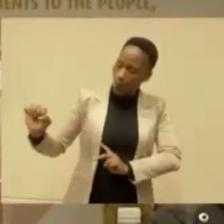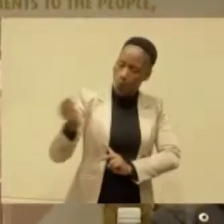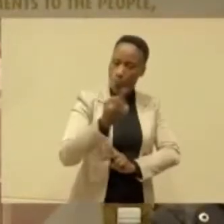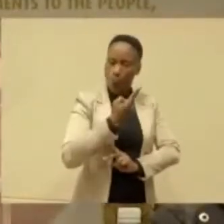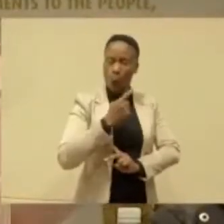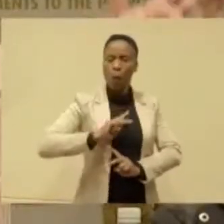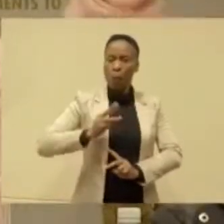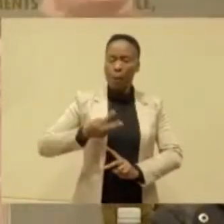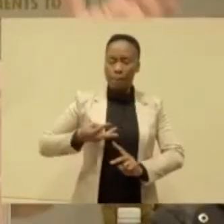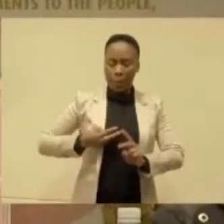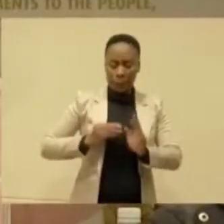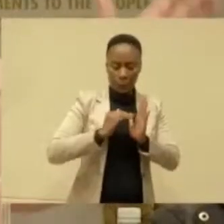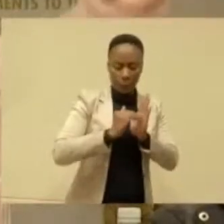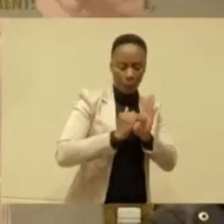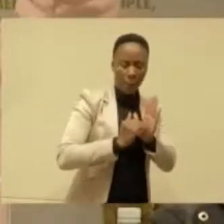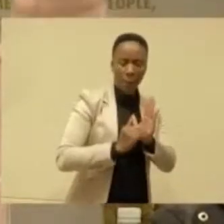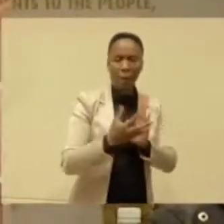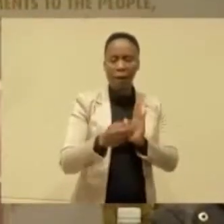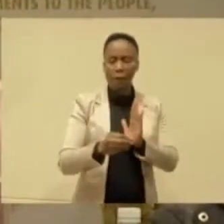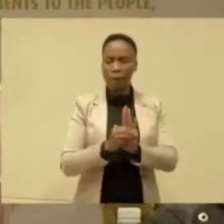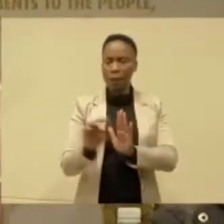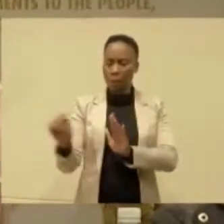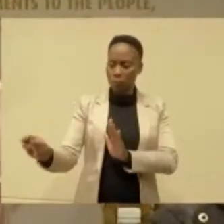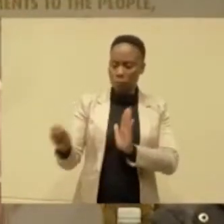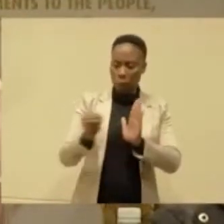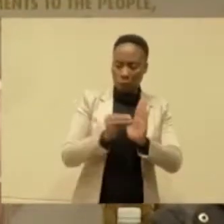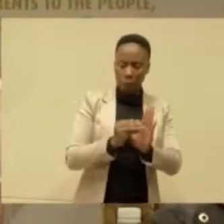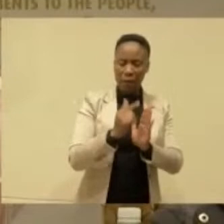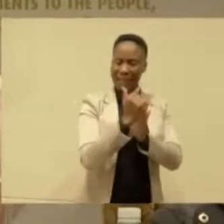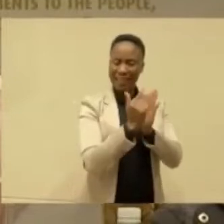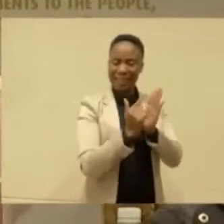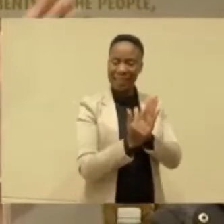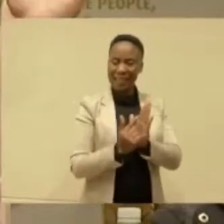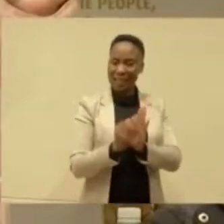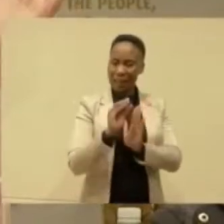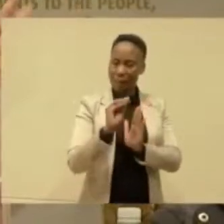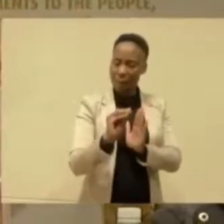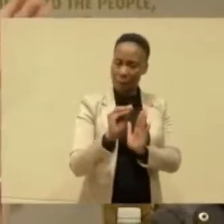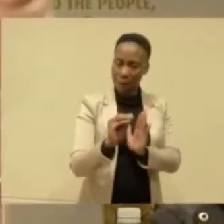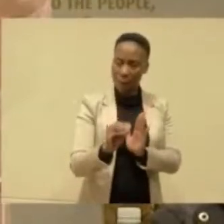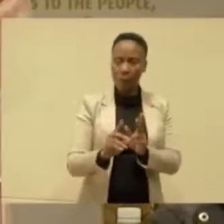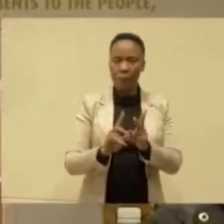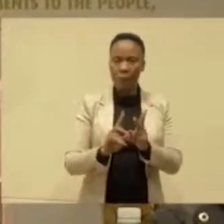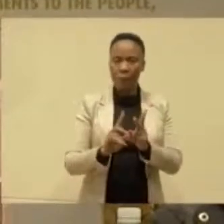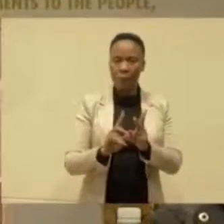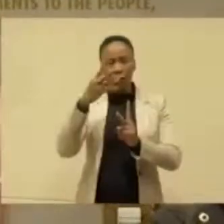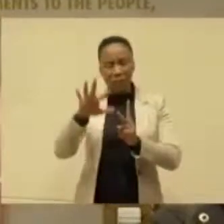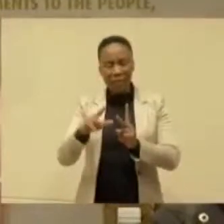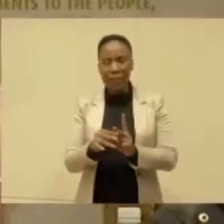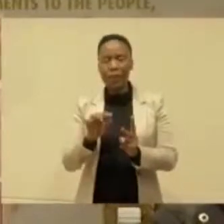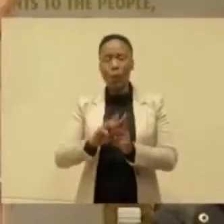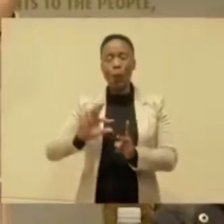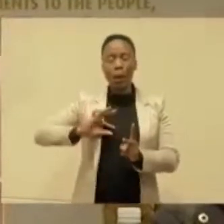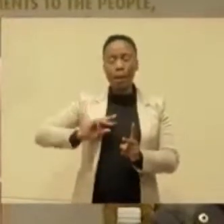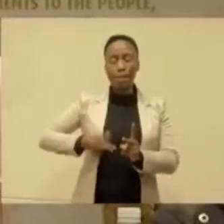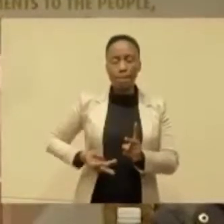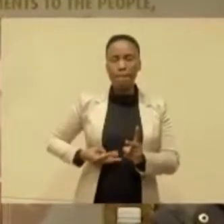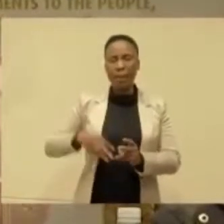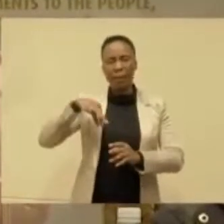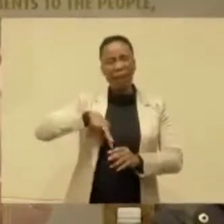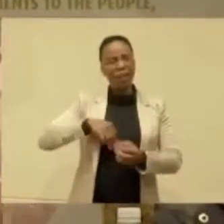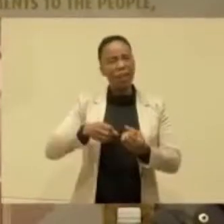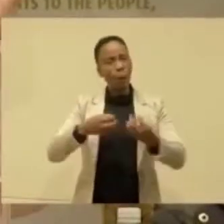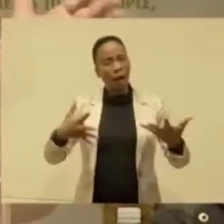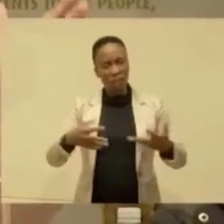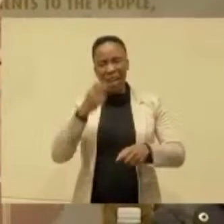regimes we brought in the legislation that is existing and we saw how it benefited women and what need to be